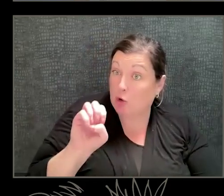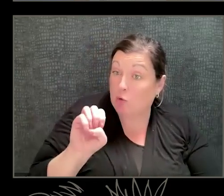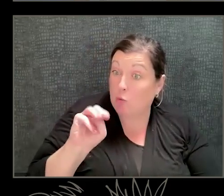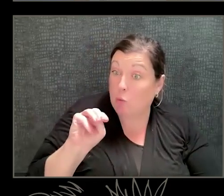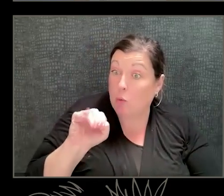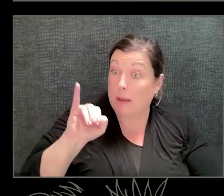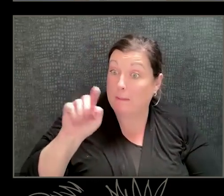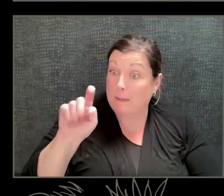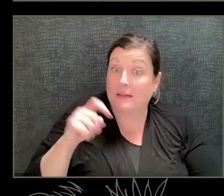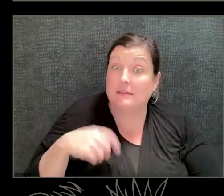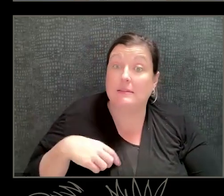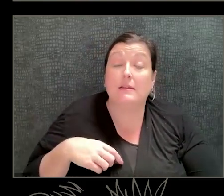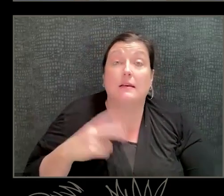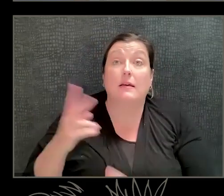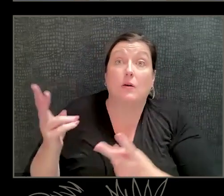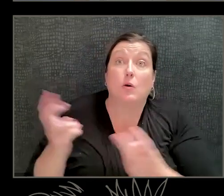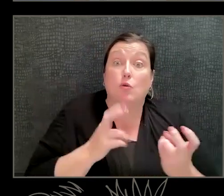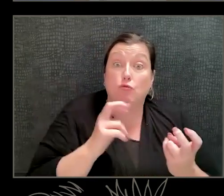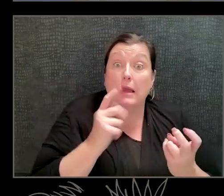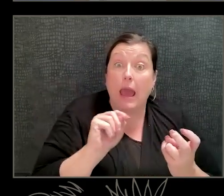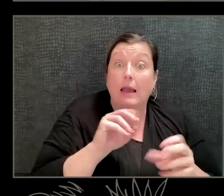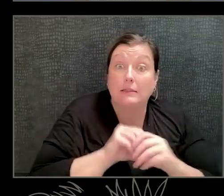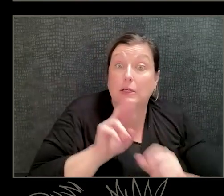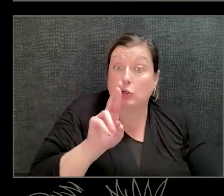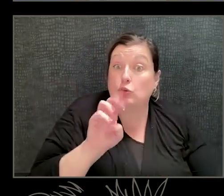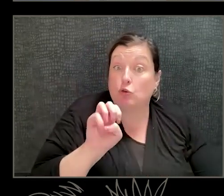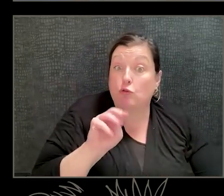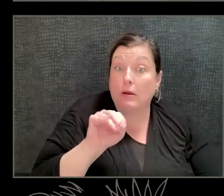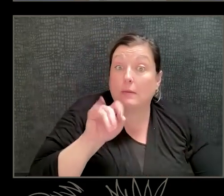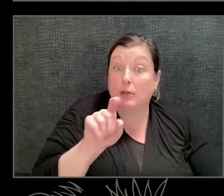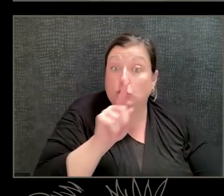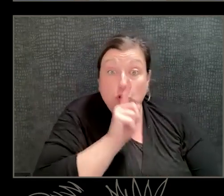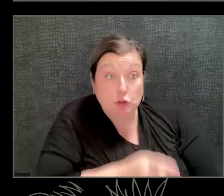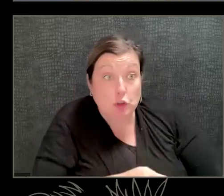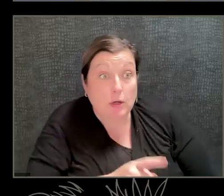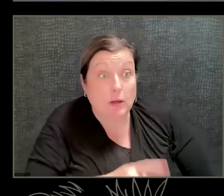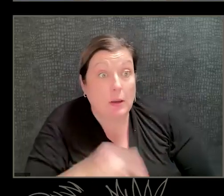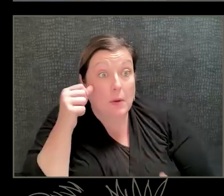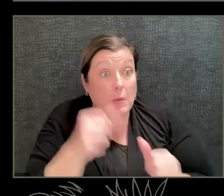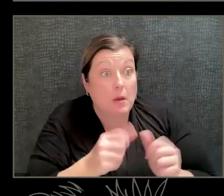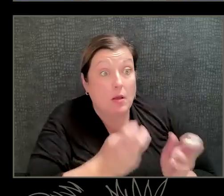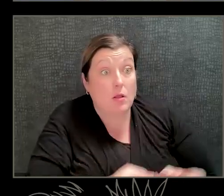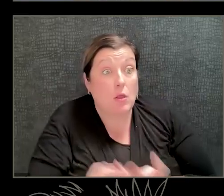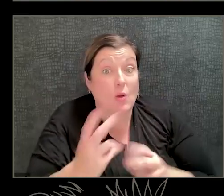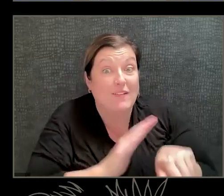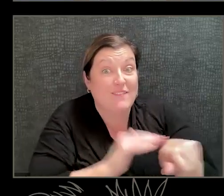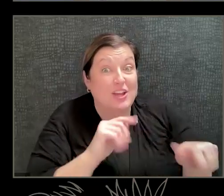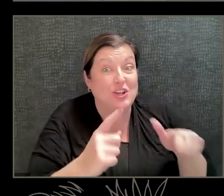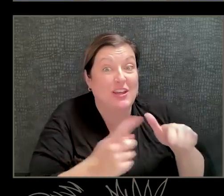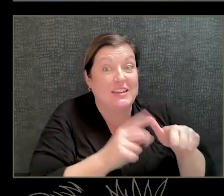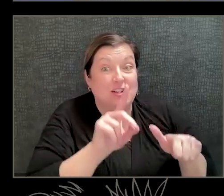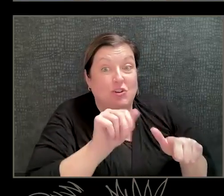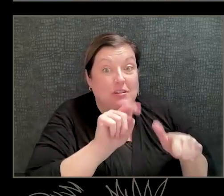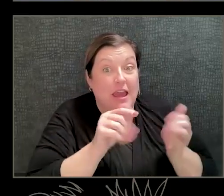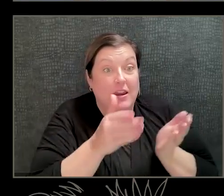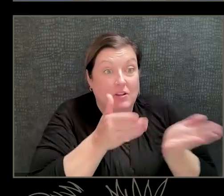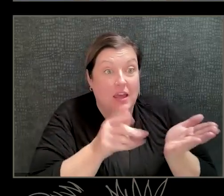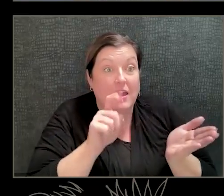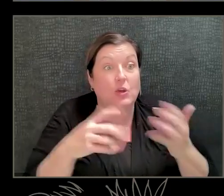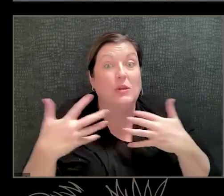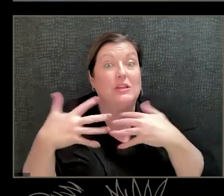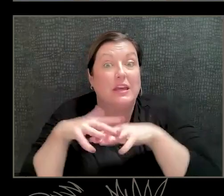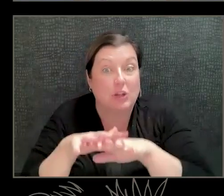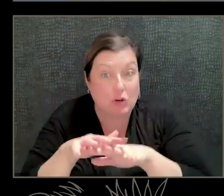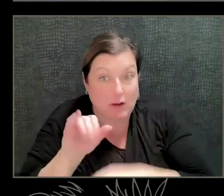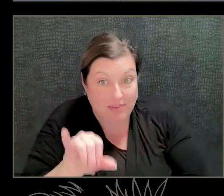pull in React Query into Remix. Sure. But remember, your loader in Remix is fetching your initial data on the server, so you're going to need to integrate